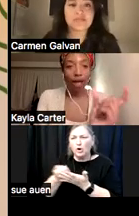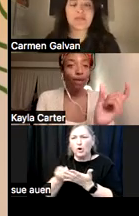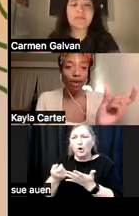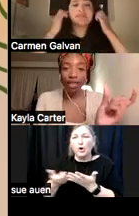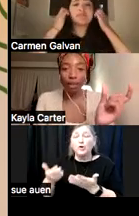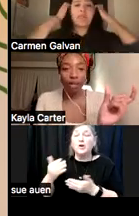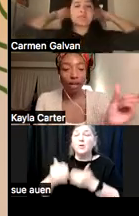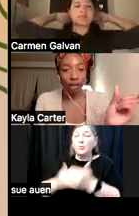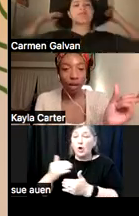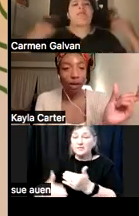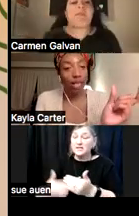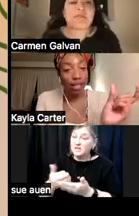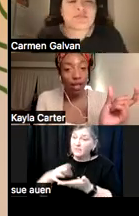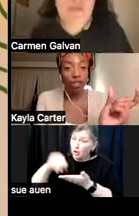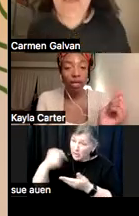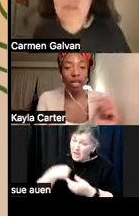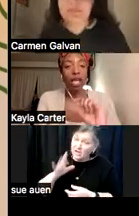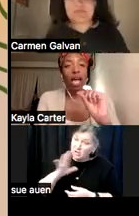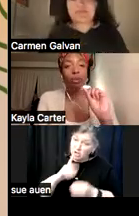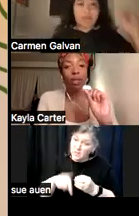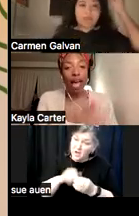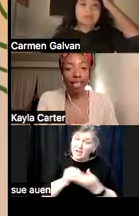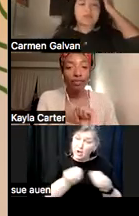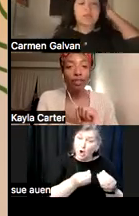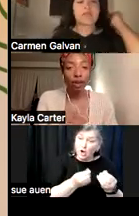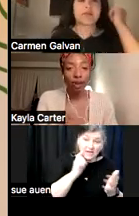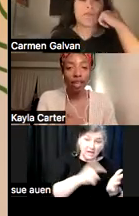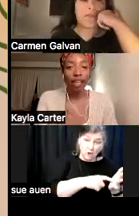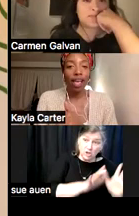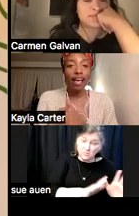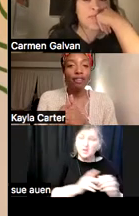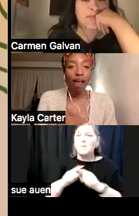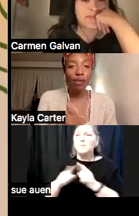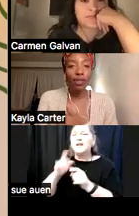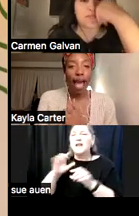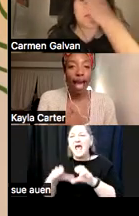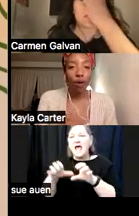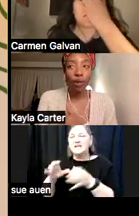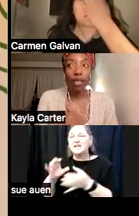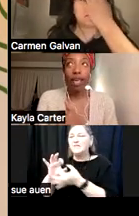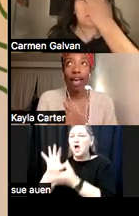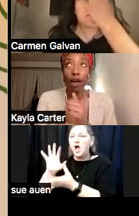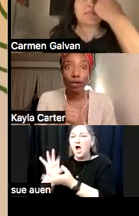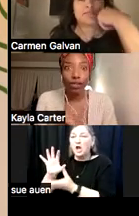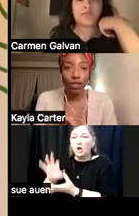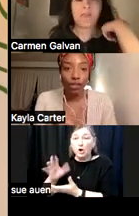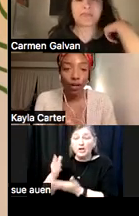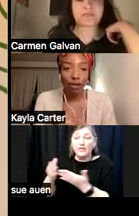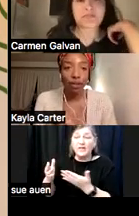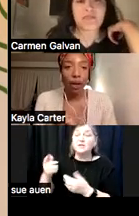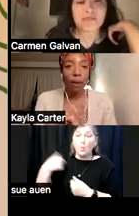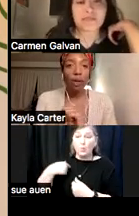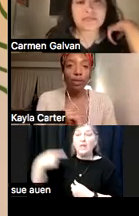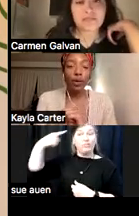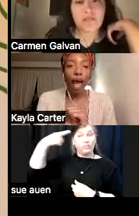of unlearning that I was talking about in our land acknowledgement, a real active unlearning of not only how we have understood